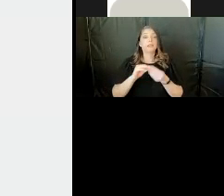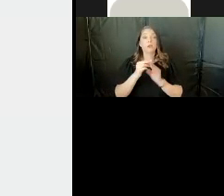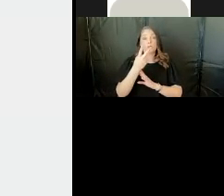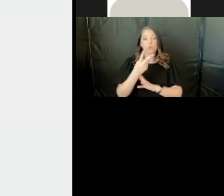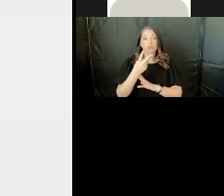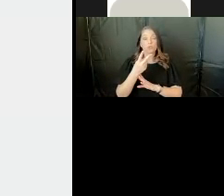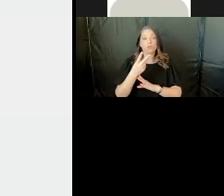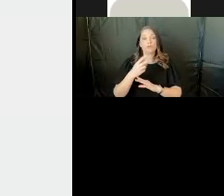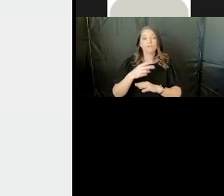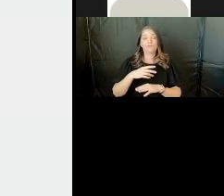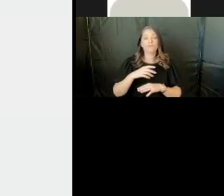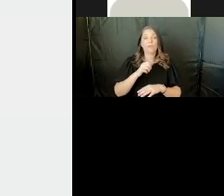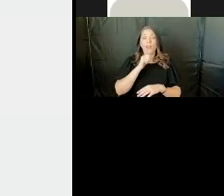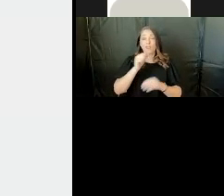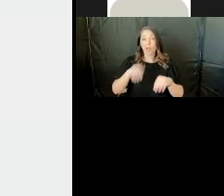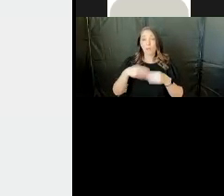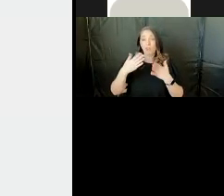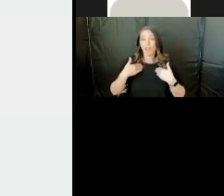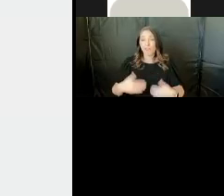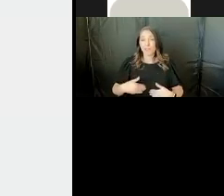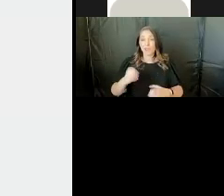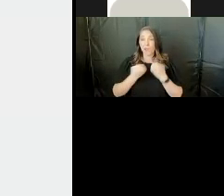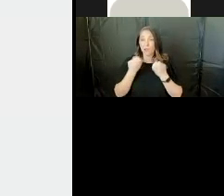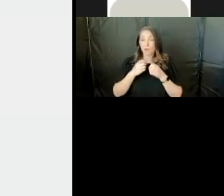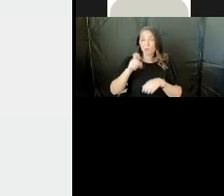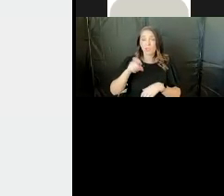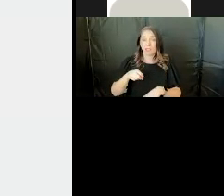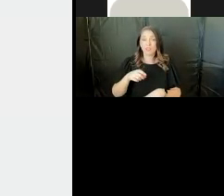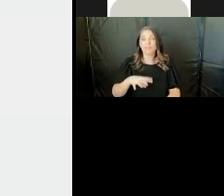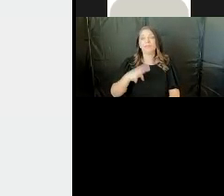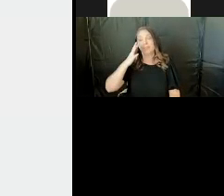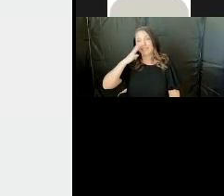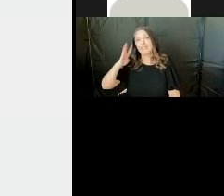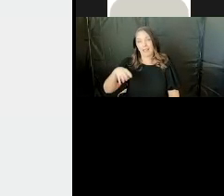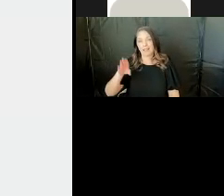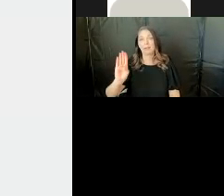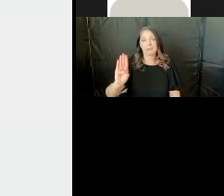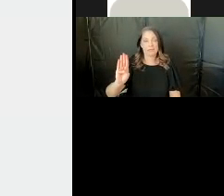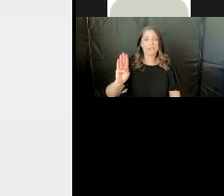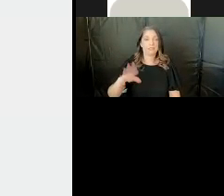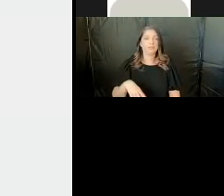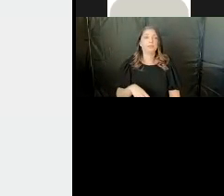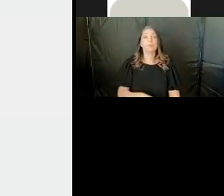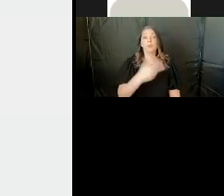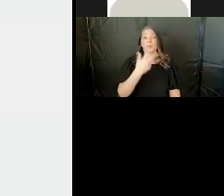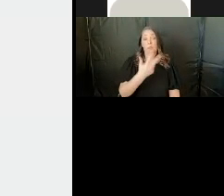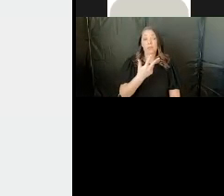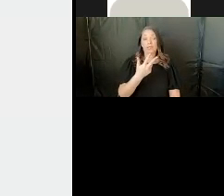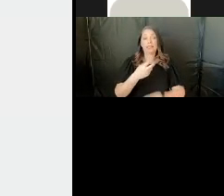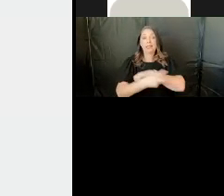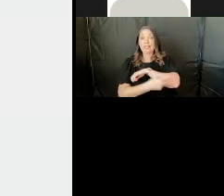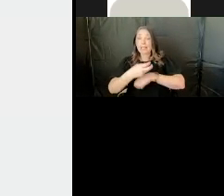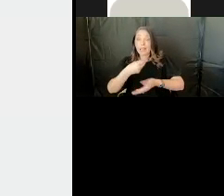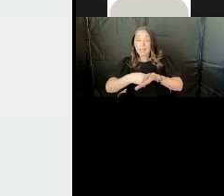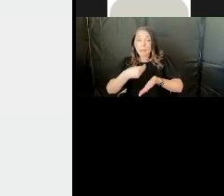for physical or emotional needs. It's B, neglect. And 3, stealing money